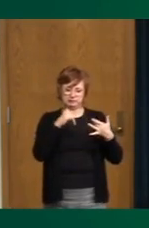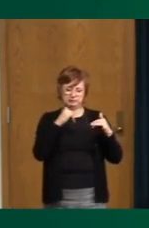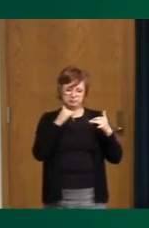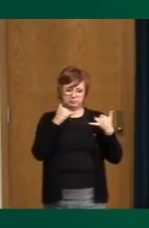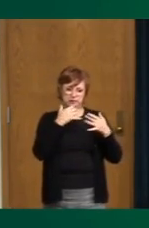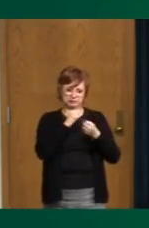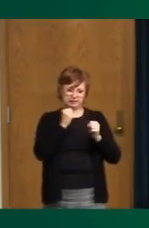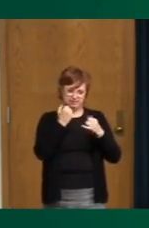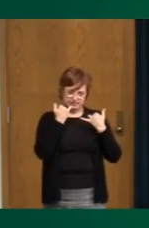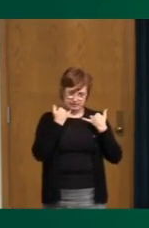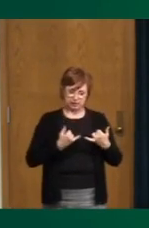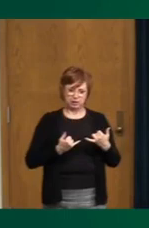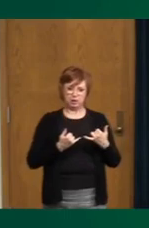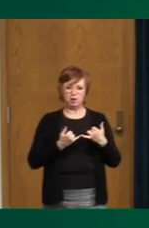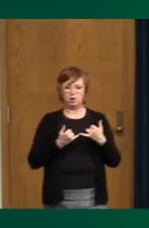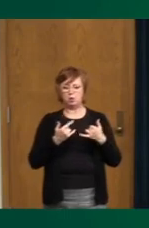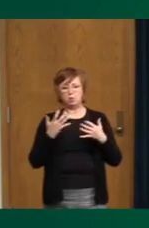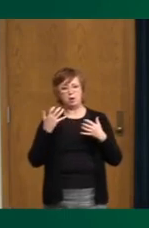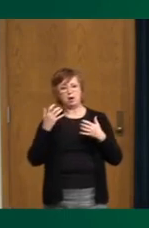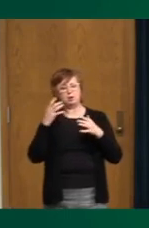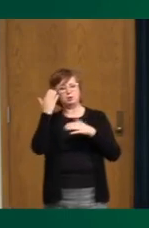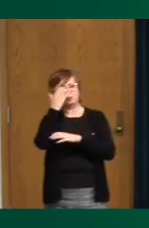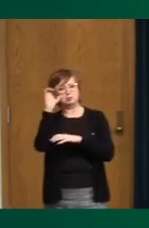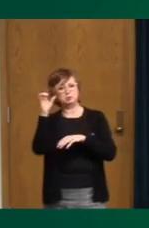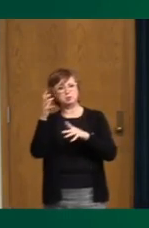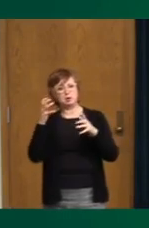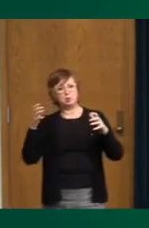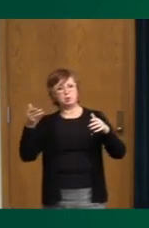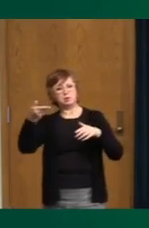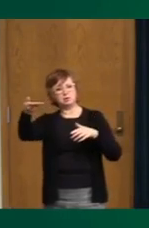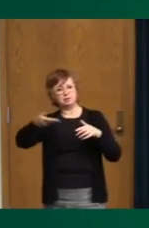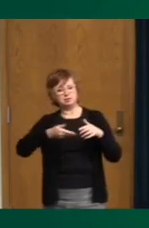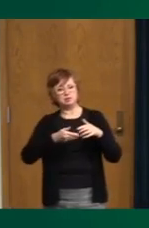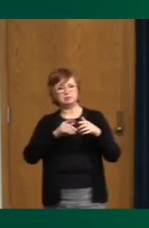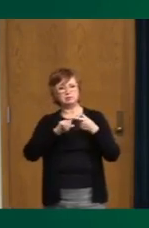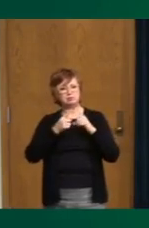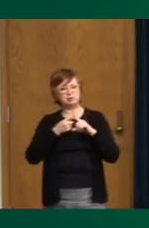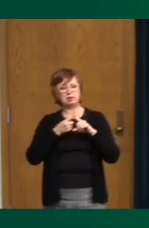Christmas season where we're able to see family and friends at least in